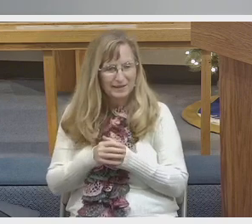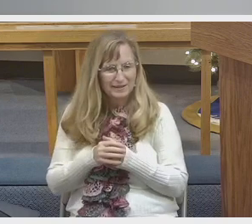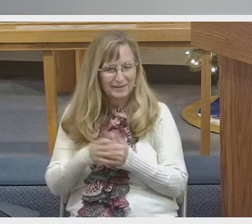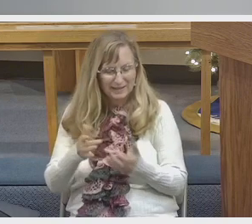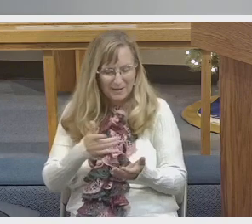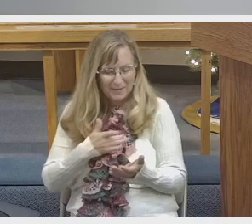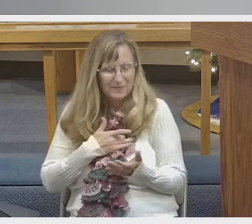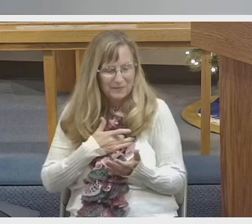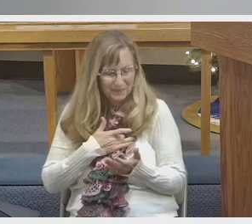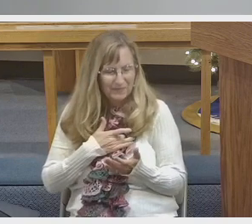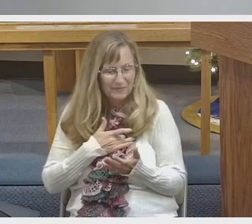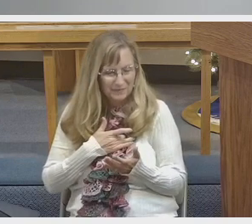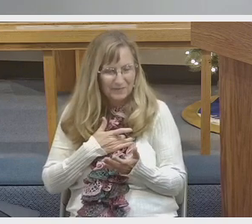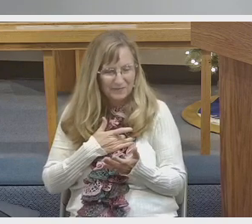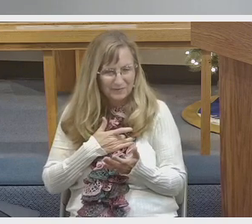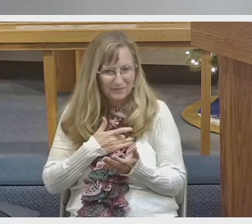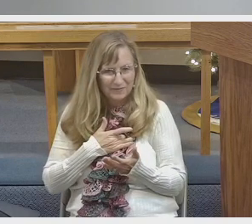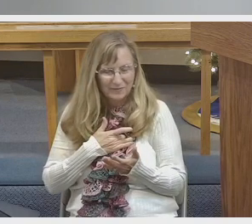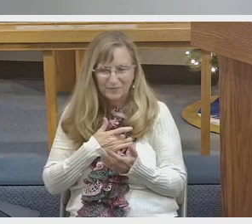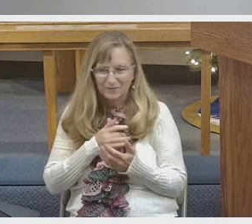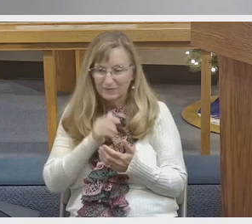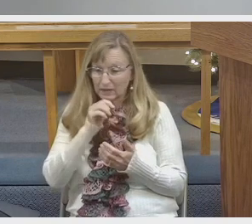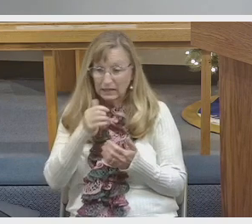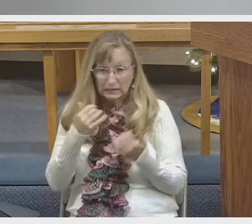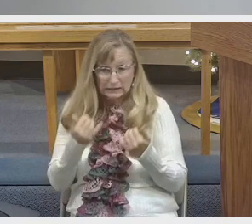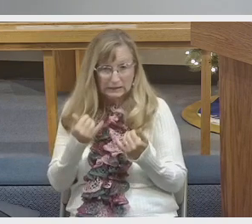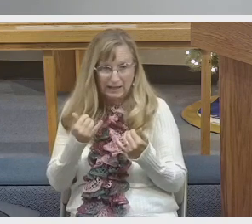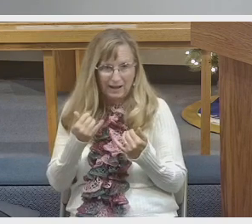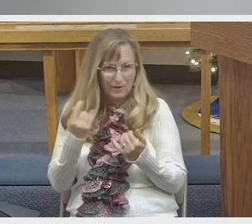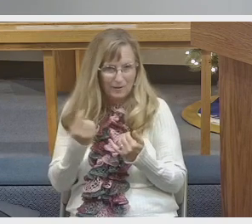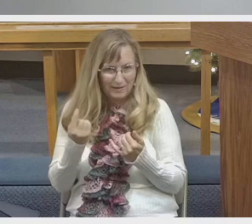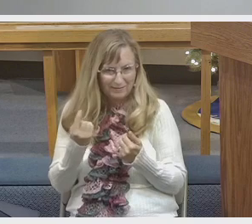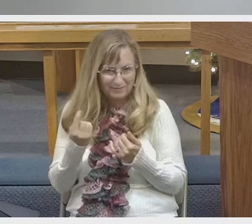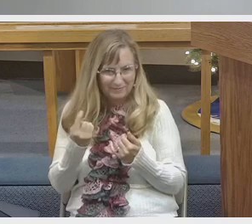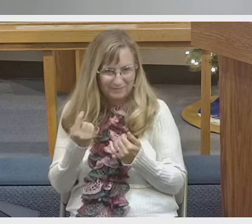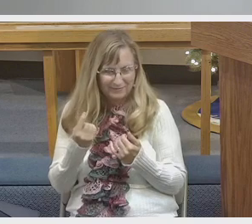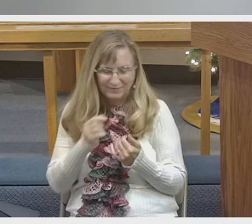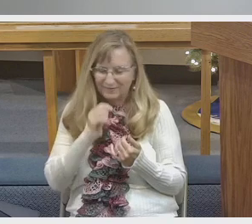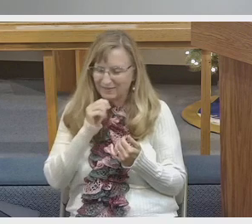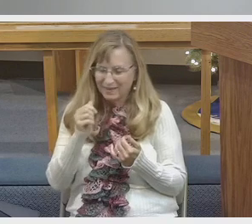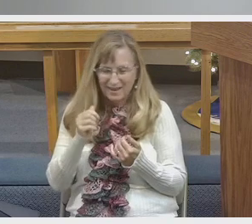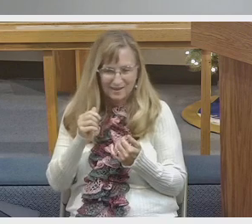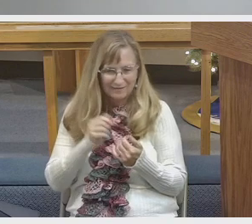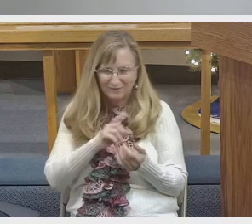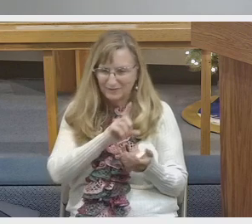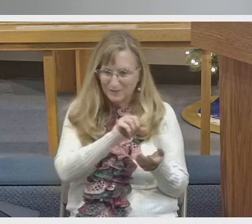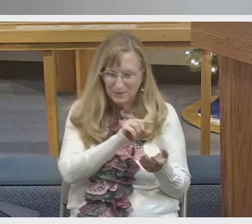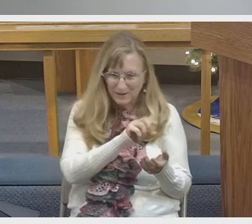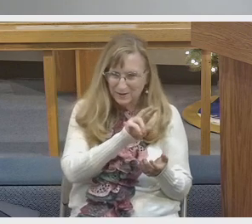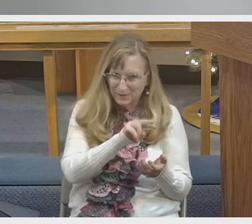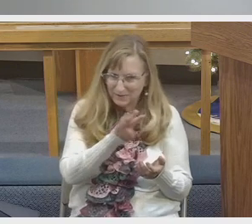heart. Not only today, not only in 2024,